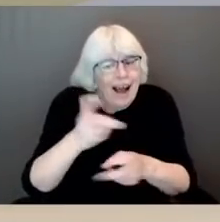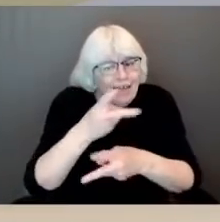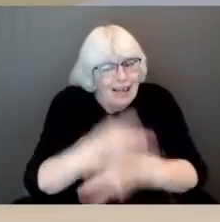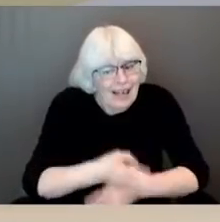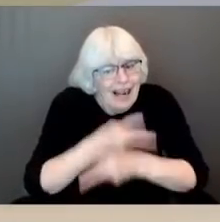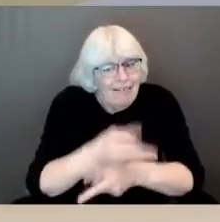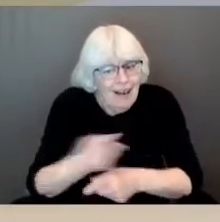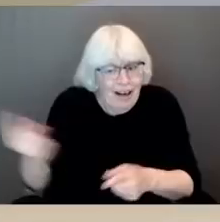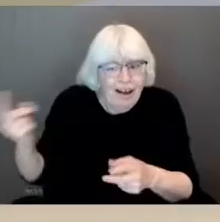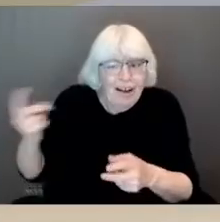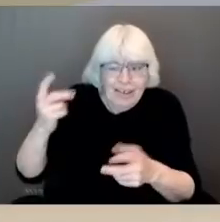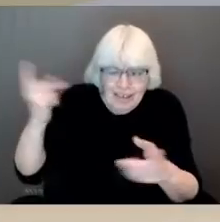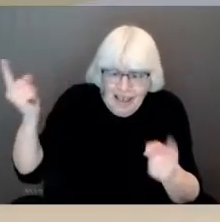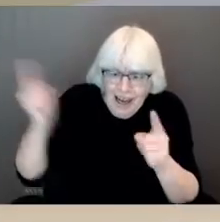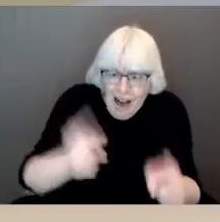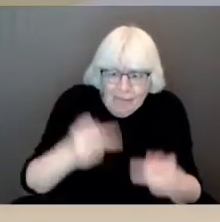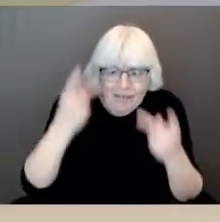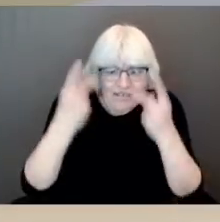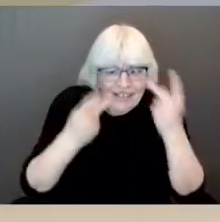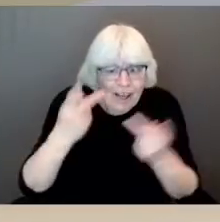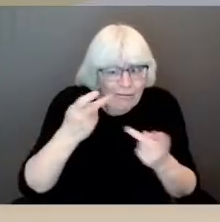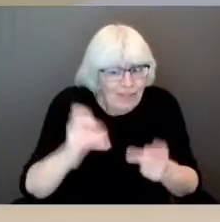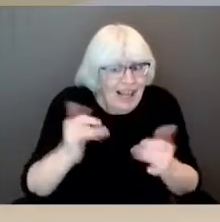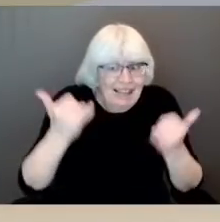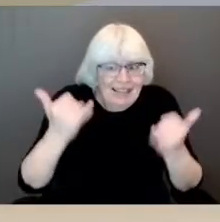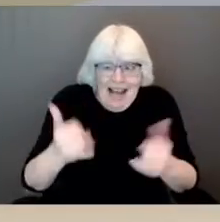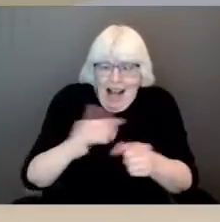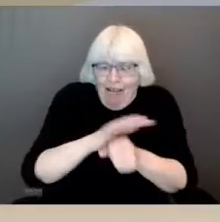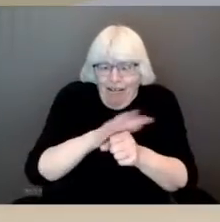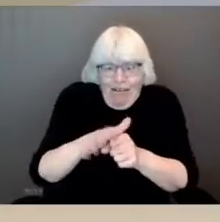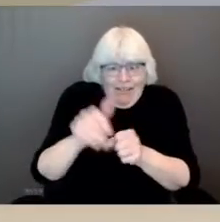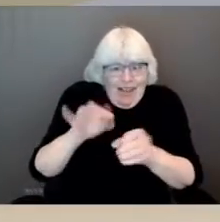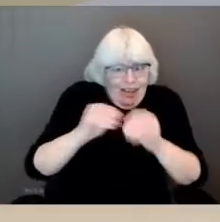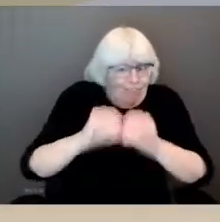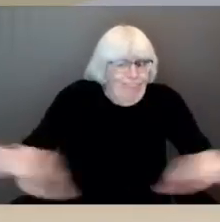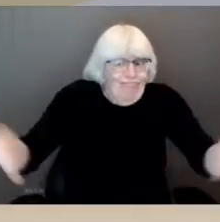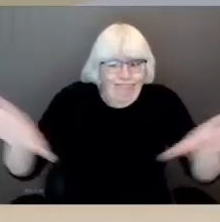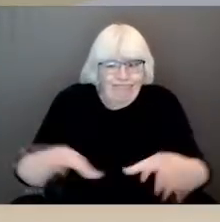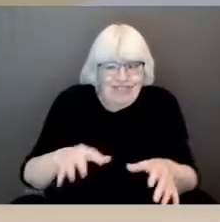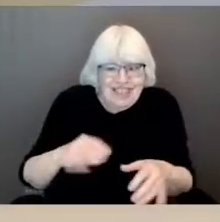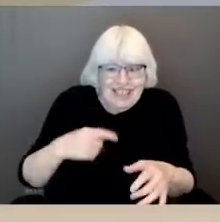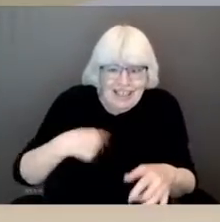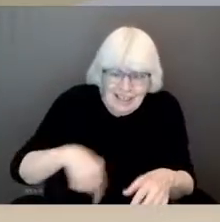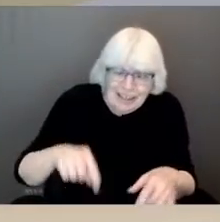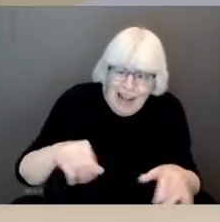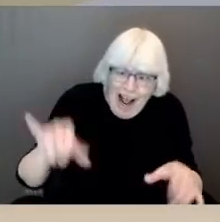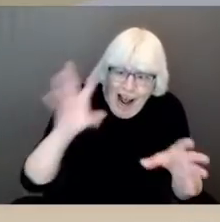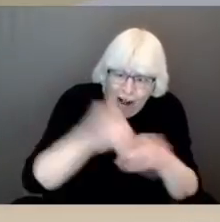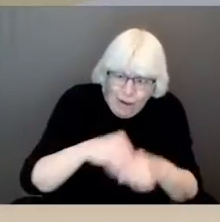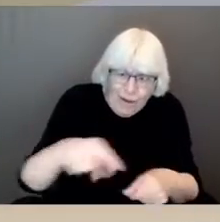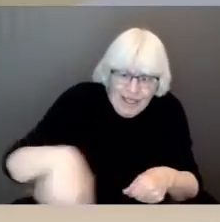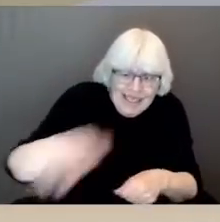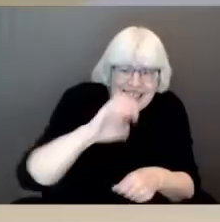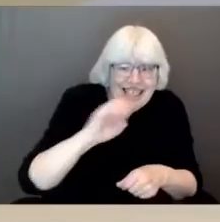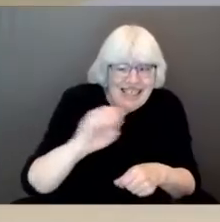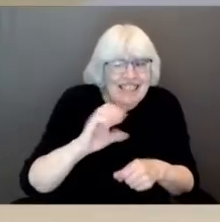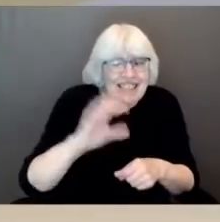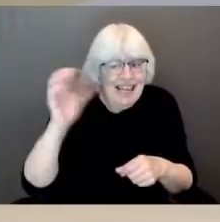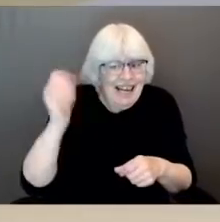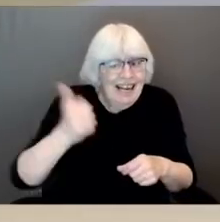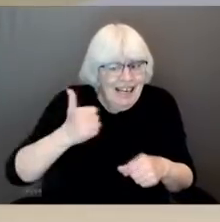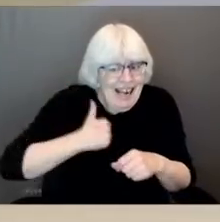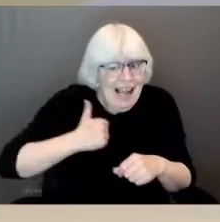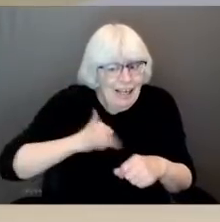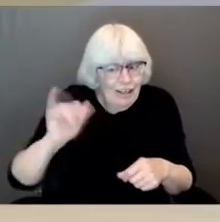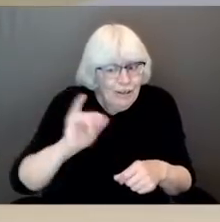in all provinces, including Atlantic Canada, and the virus moves when we move. We do know how important it is